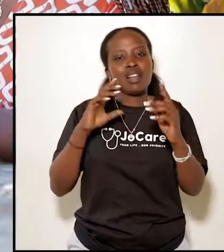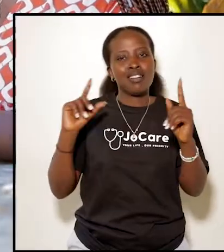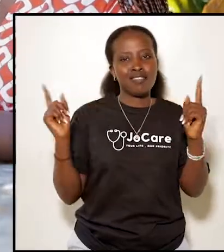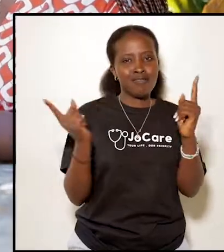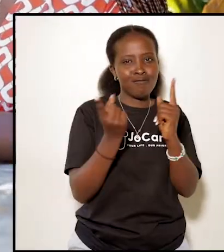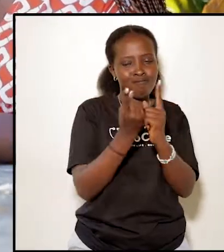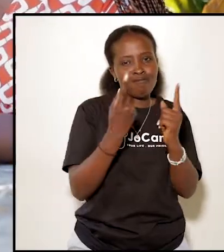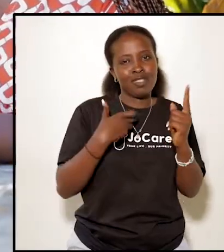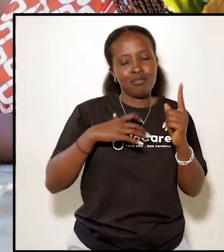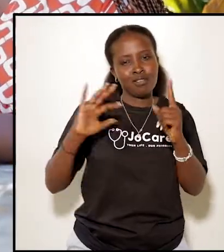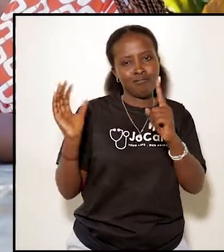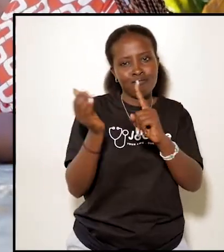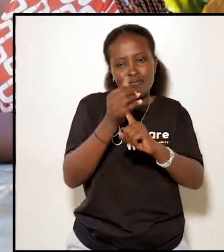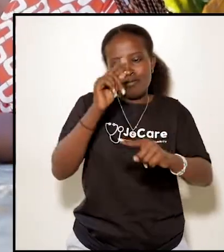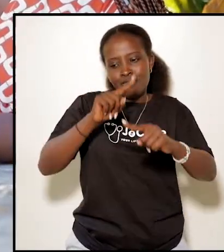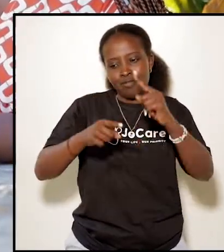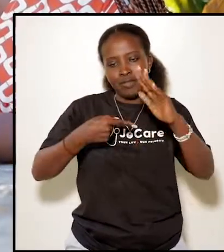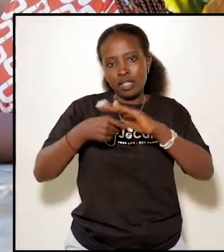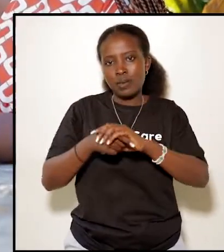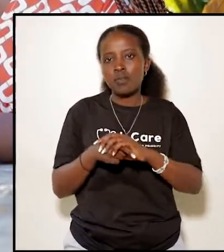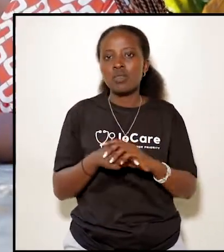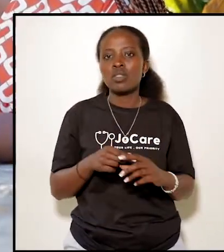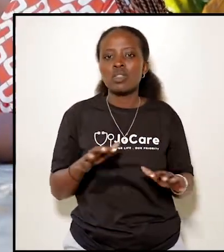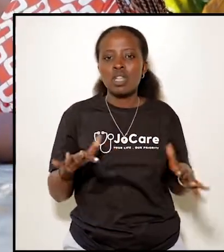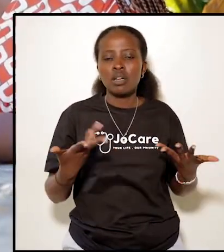it. Yeah. Should I or